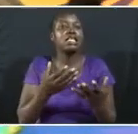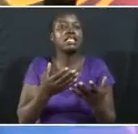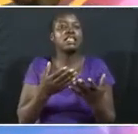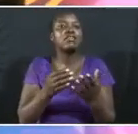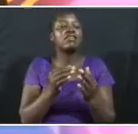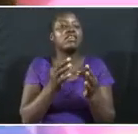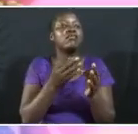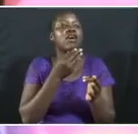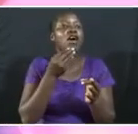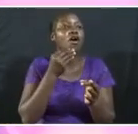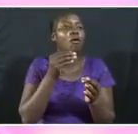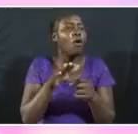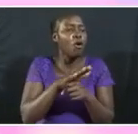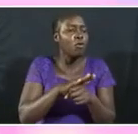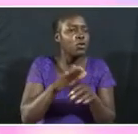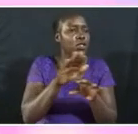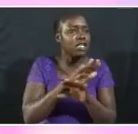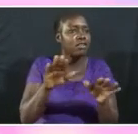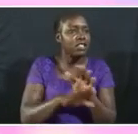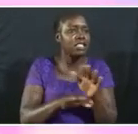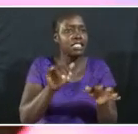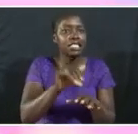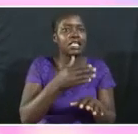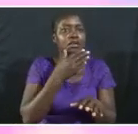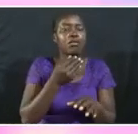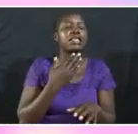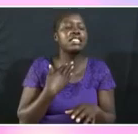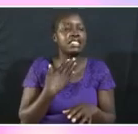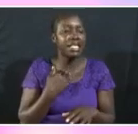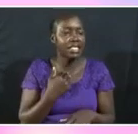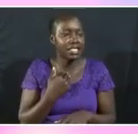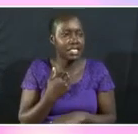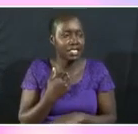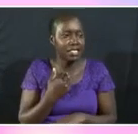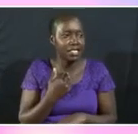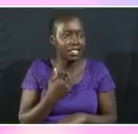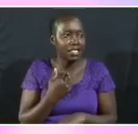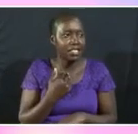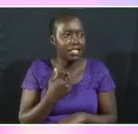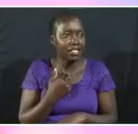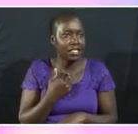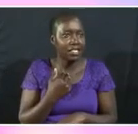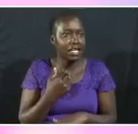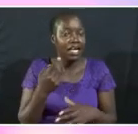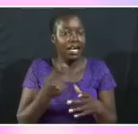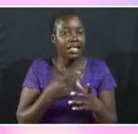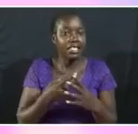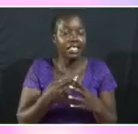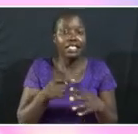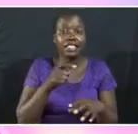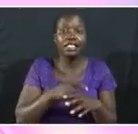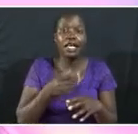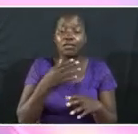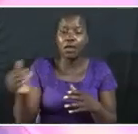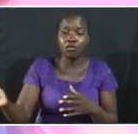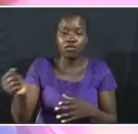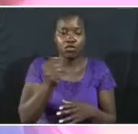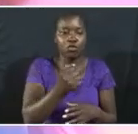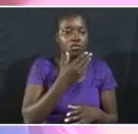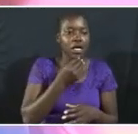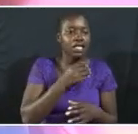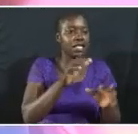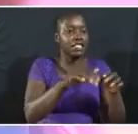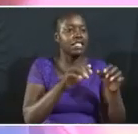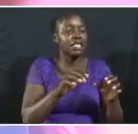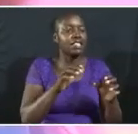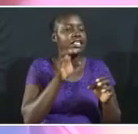home packed with everything that man desired. And then when he brought man, put him in Eden,